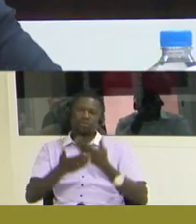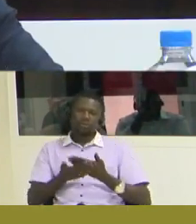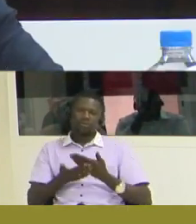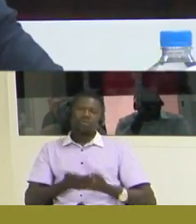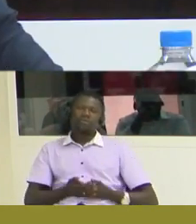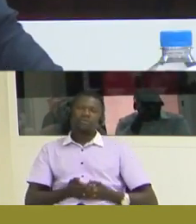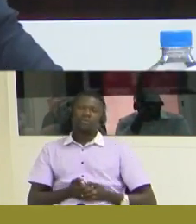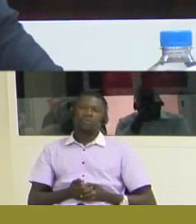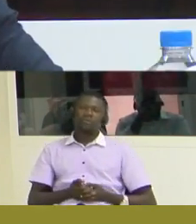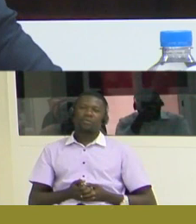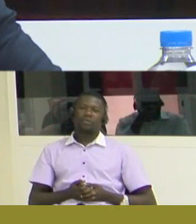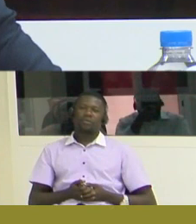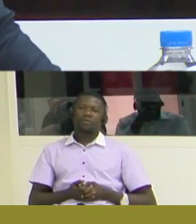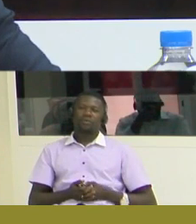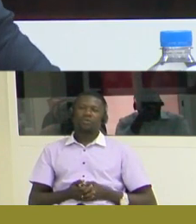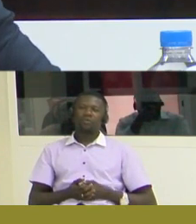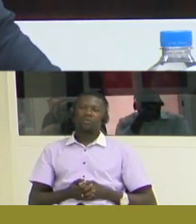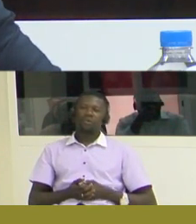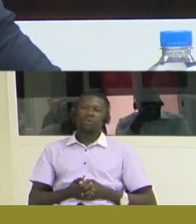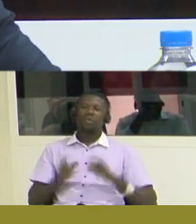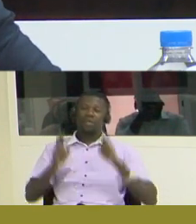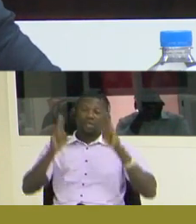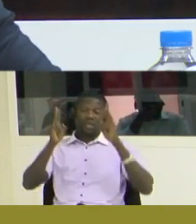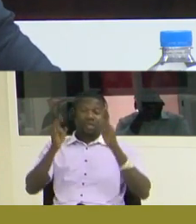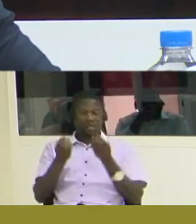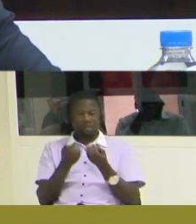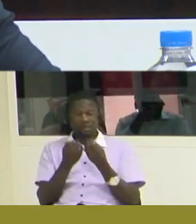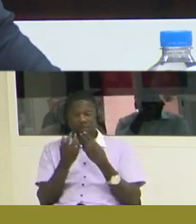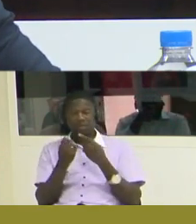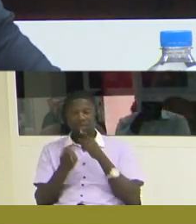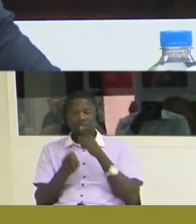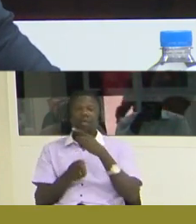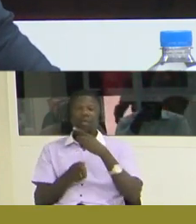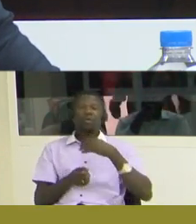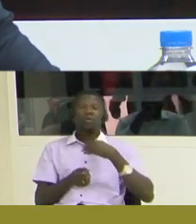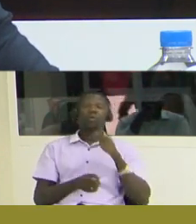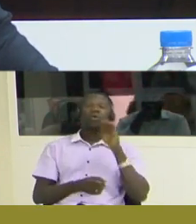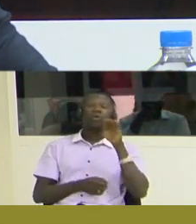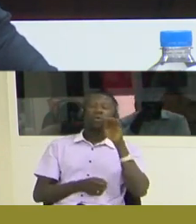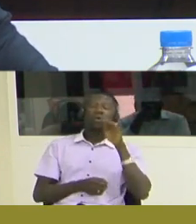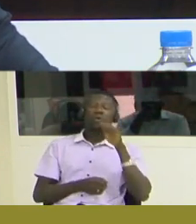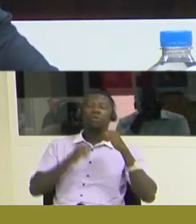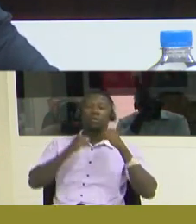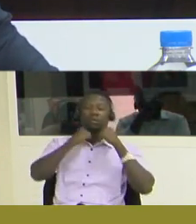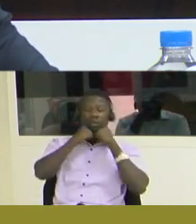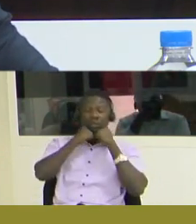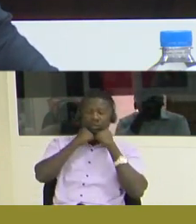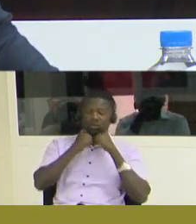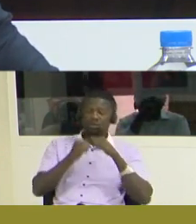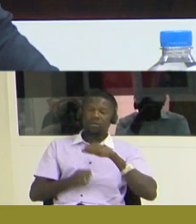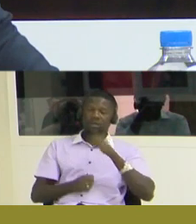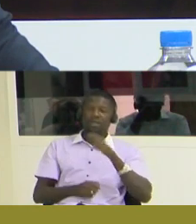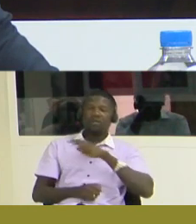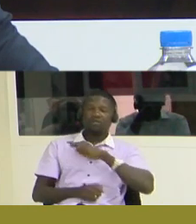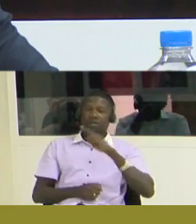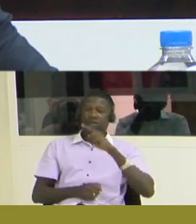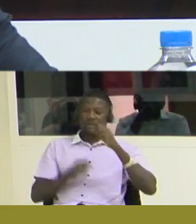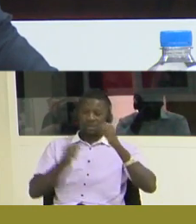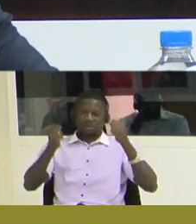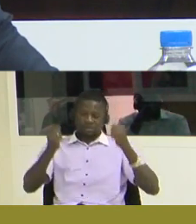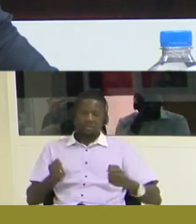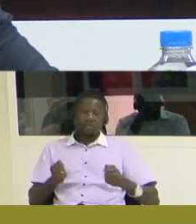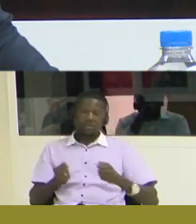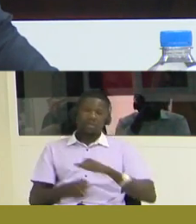so he told me that he will call Sanna savelii the den vice chairman and